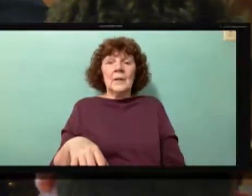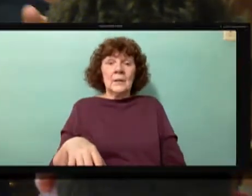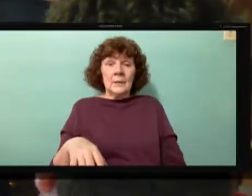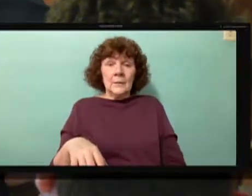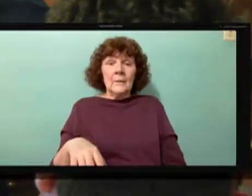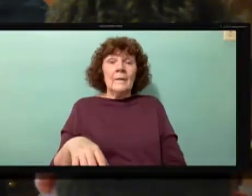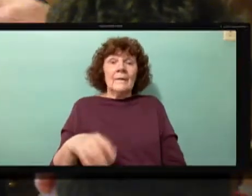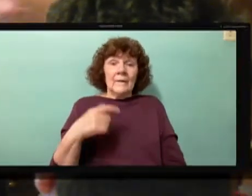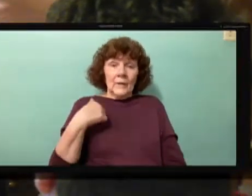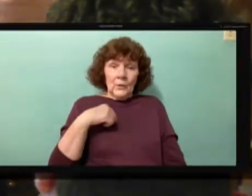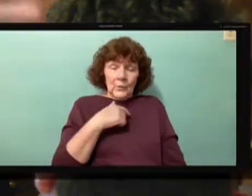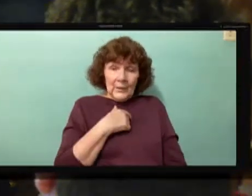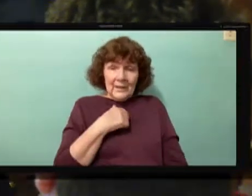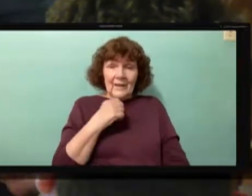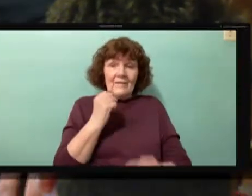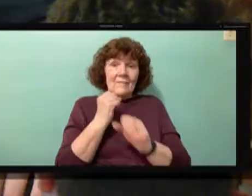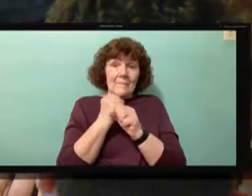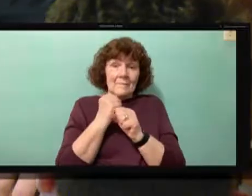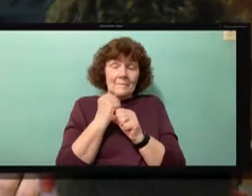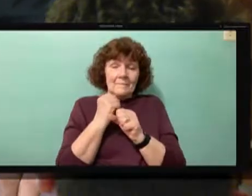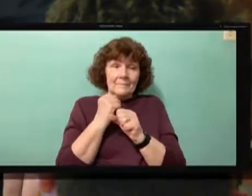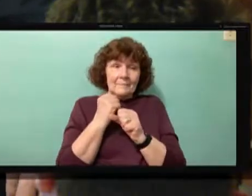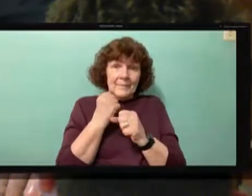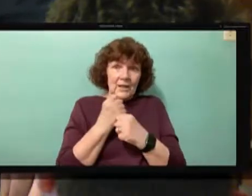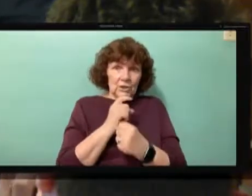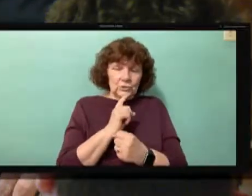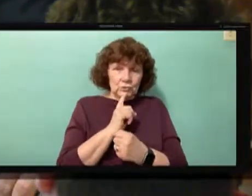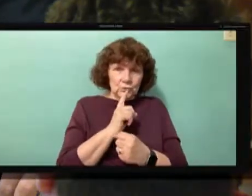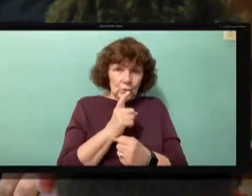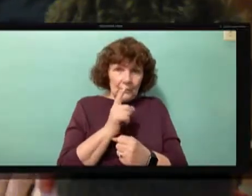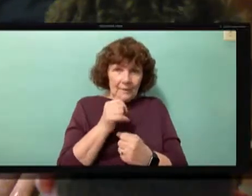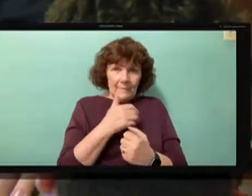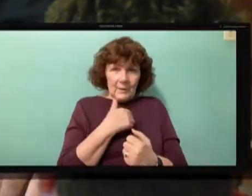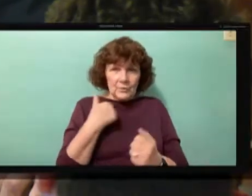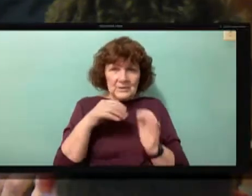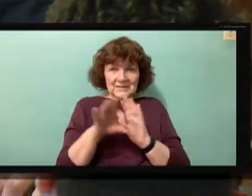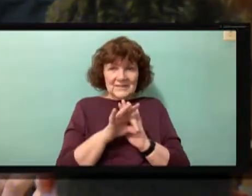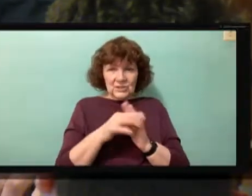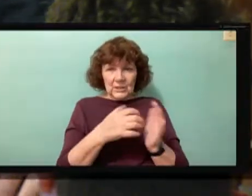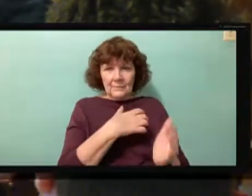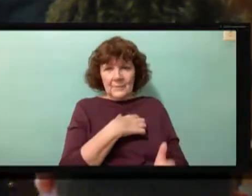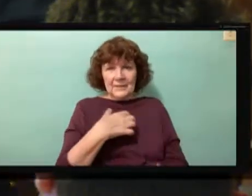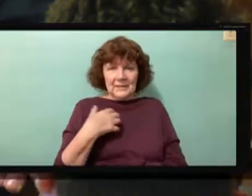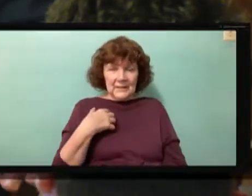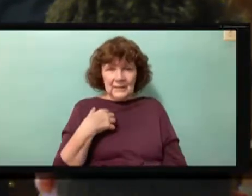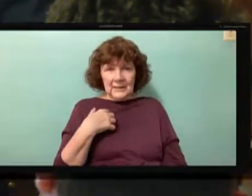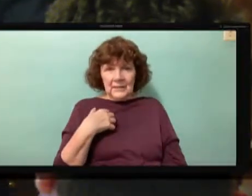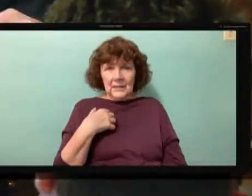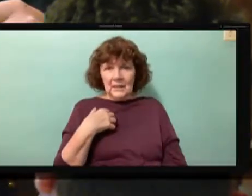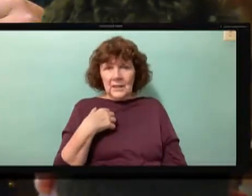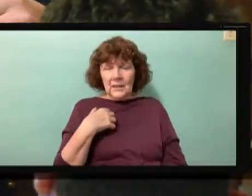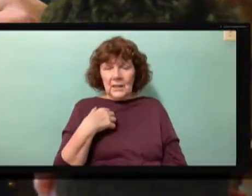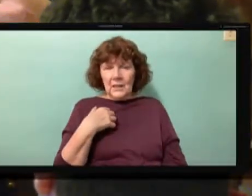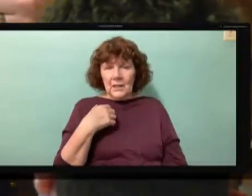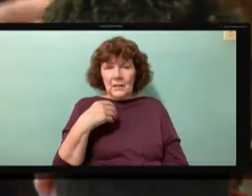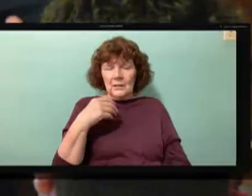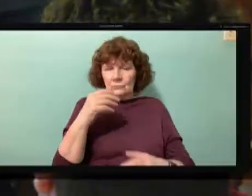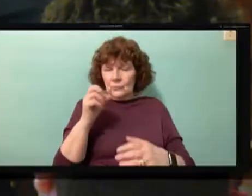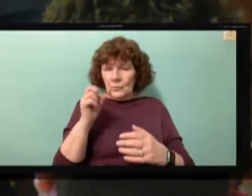have made it a directive to ensure that members of the selection committee are listed in the fiscal impact statement when